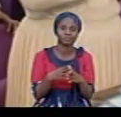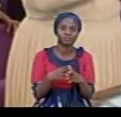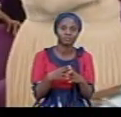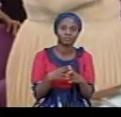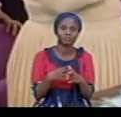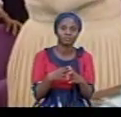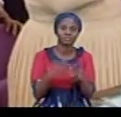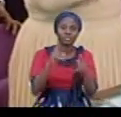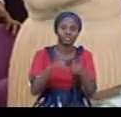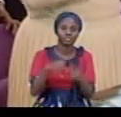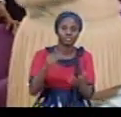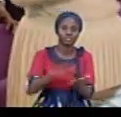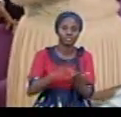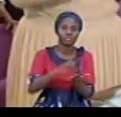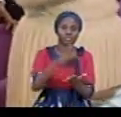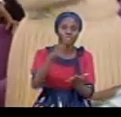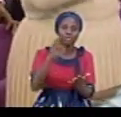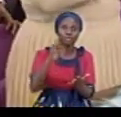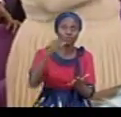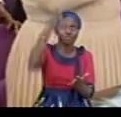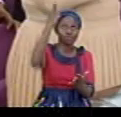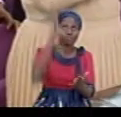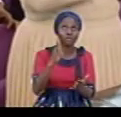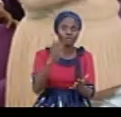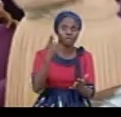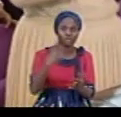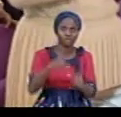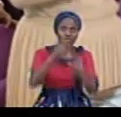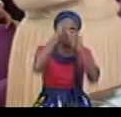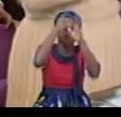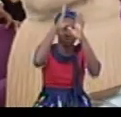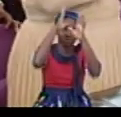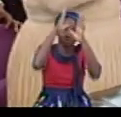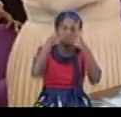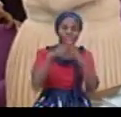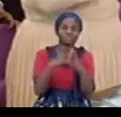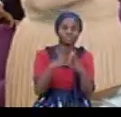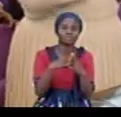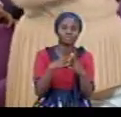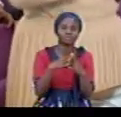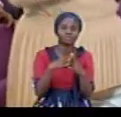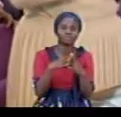to the glory of God the Father.